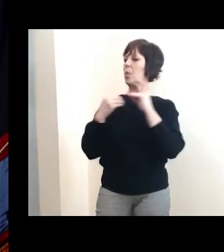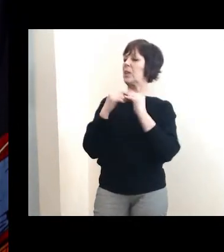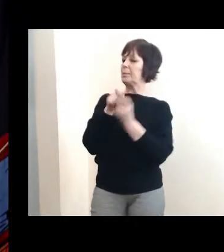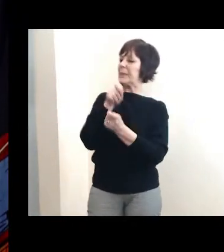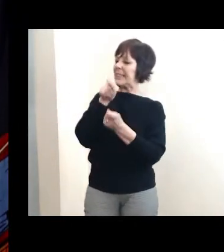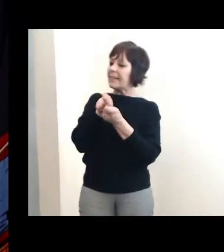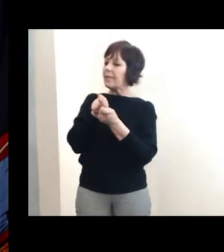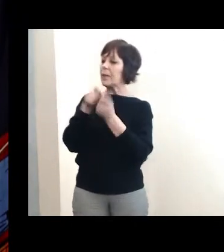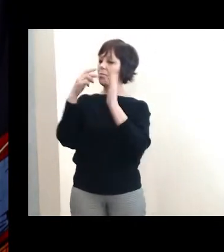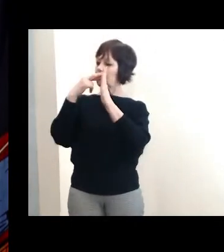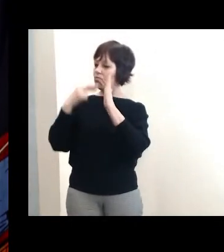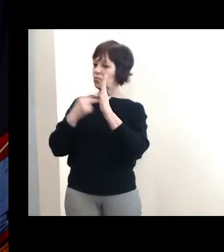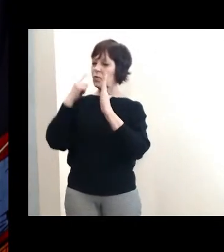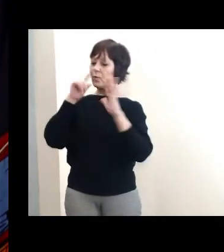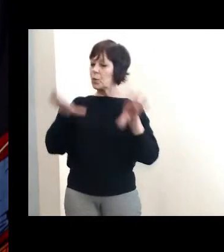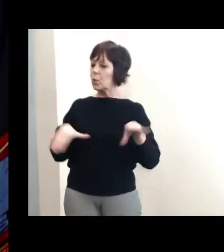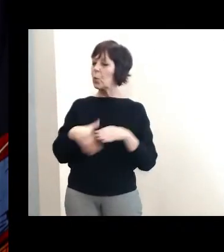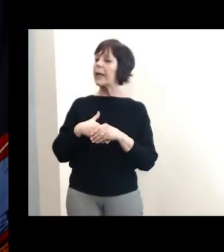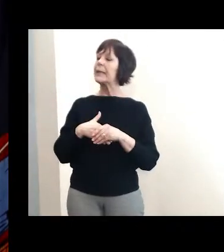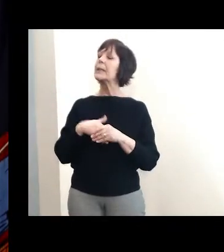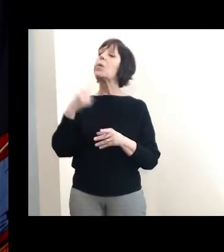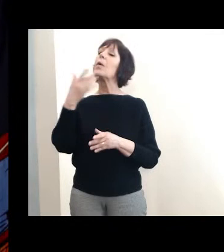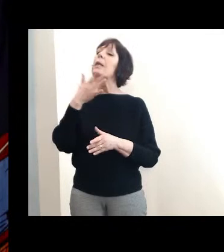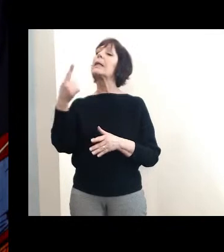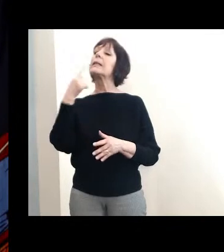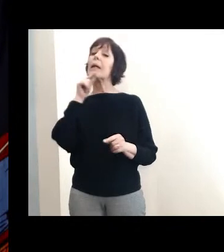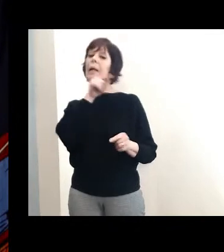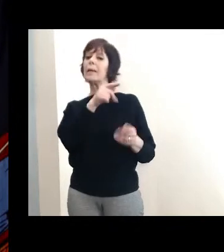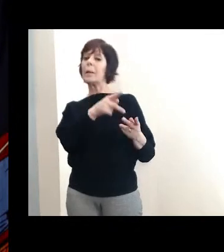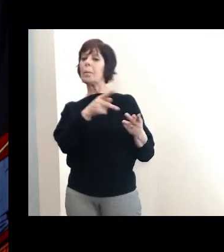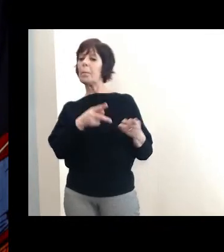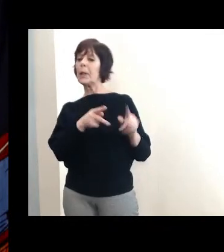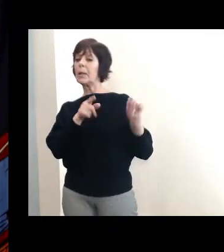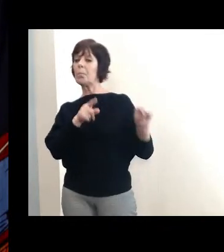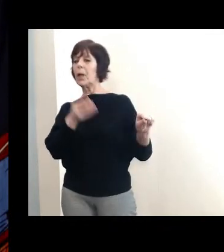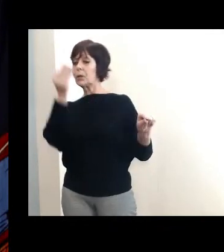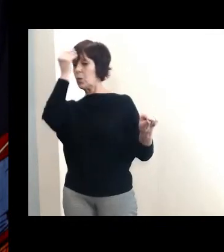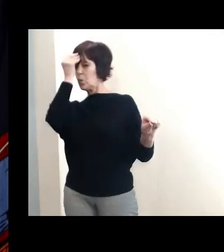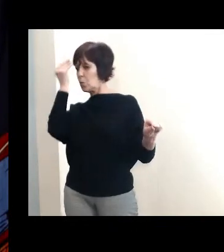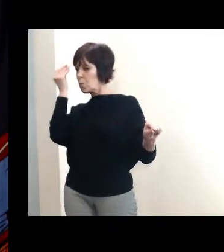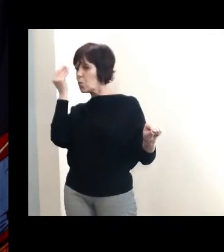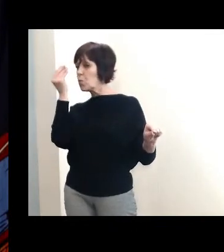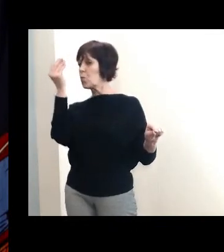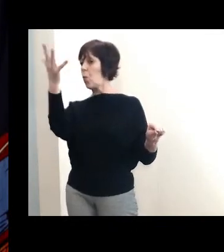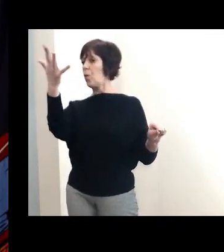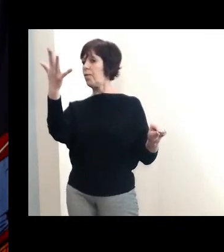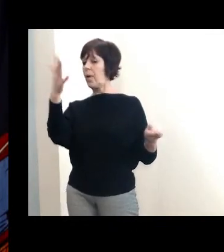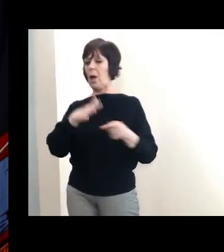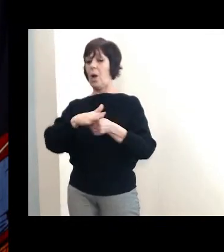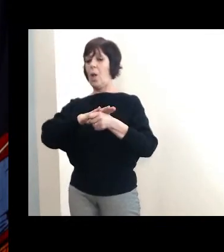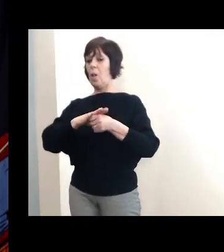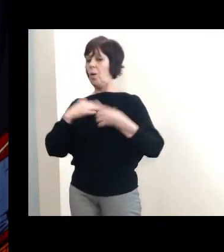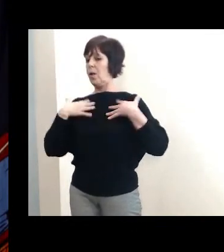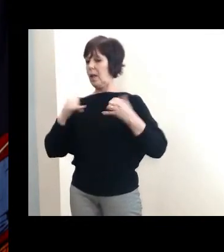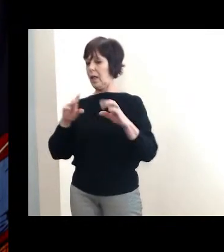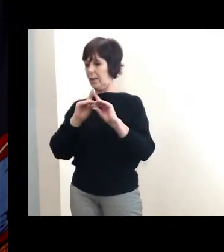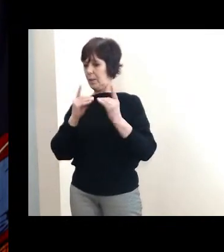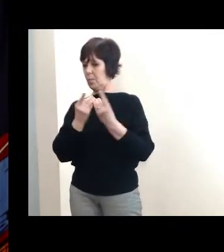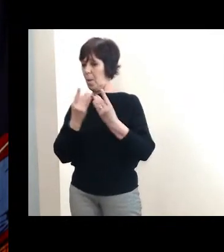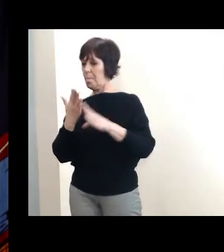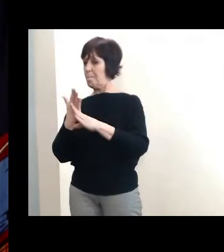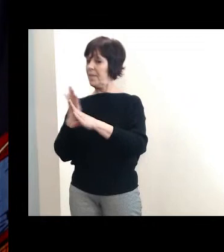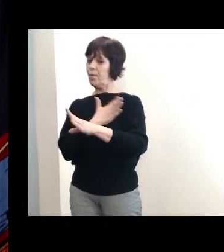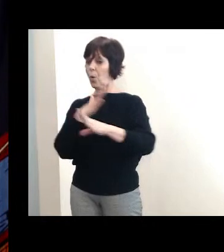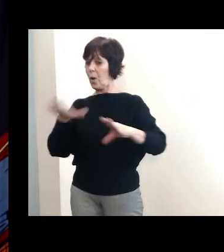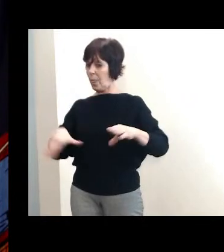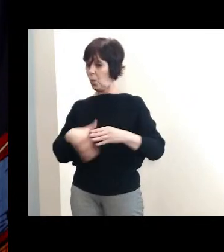guidelines for weddings, and one of the things is that the venue has to notify their local Erie County Health Department before the